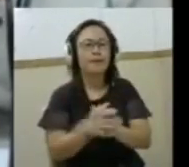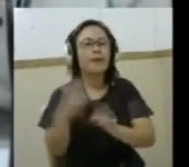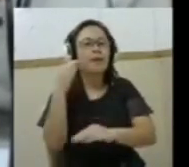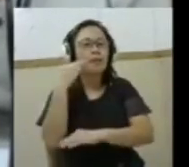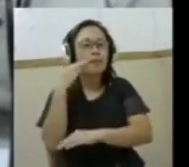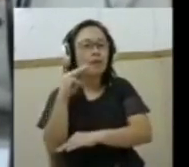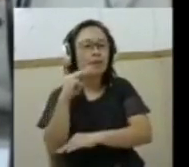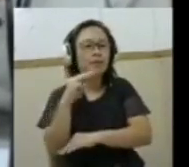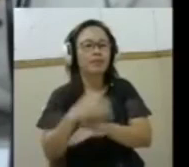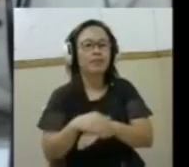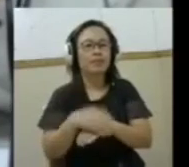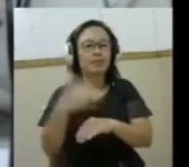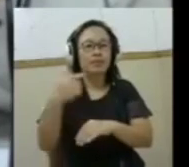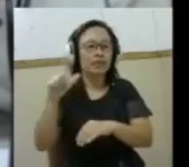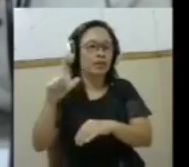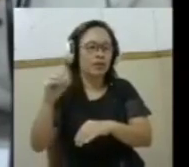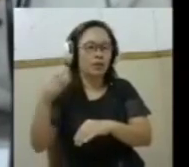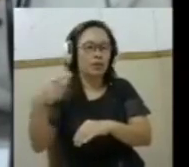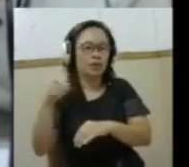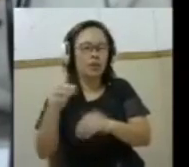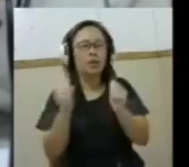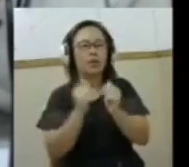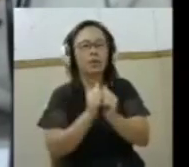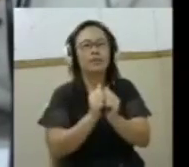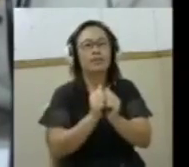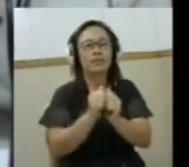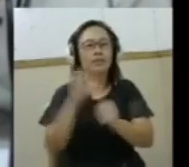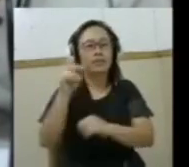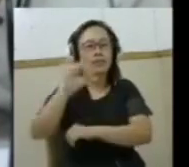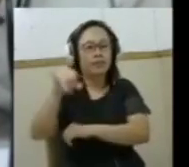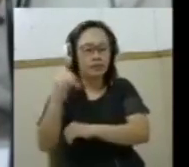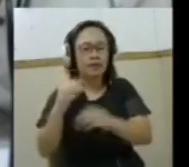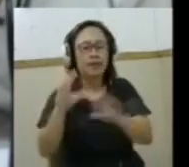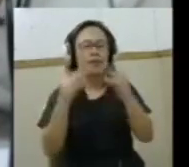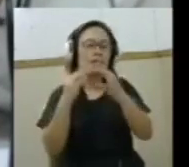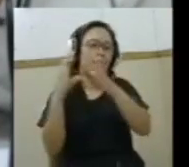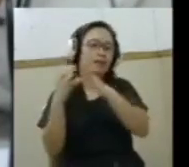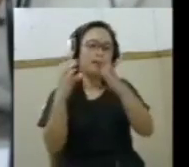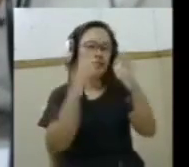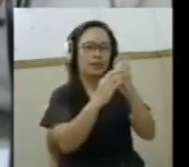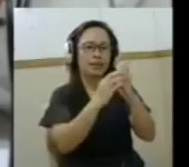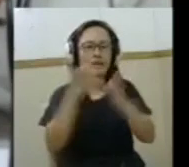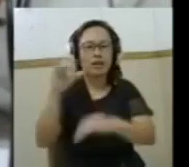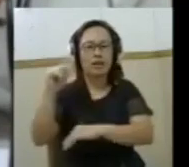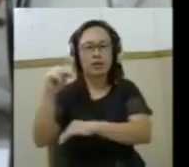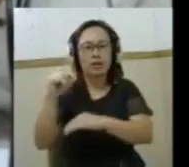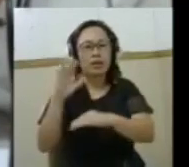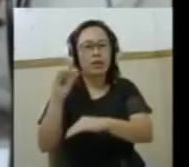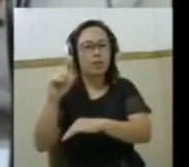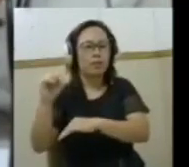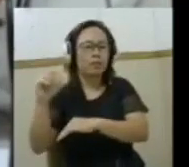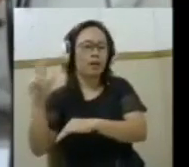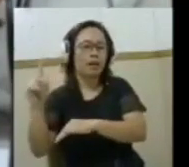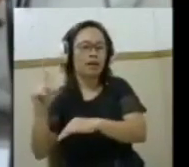May Mandiala Galudo, aka DJ Lola, and staff. DepEd Malaybalay City Icon Band. Elementary and